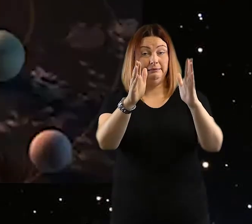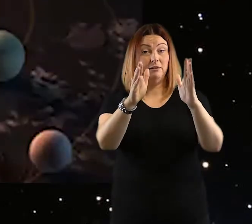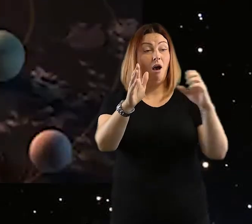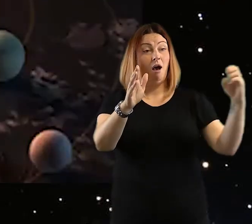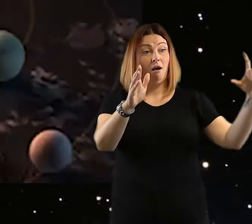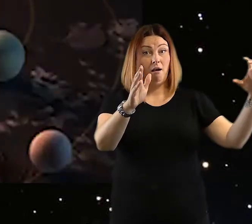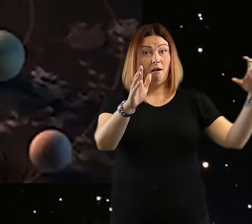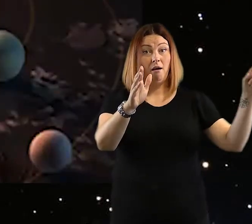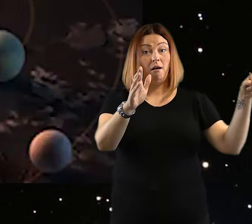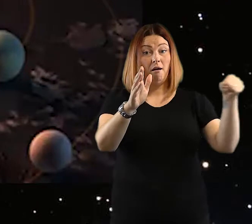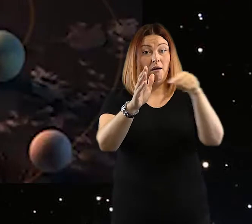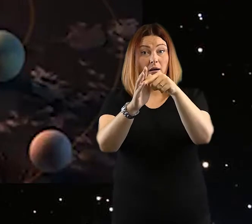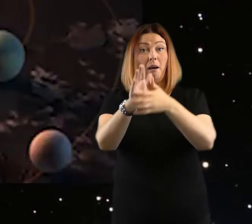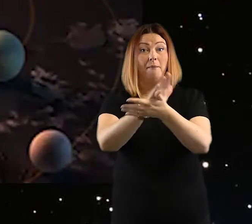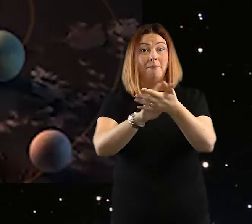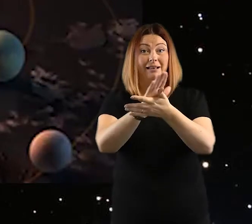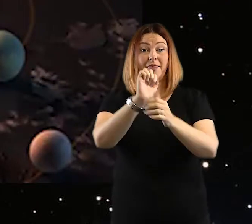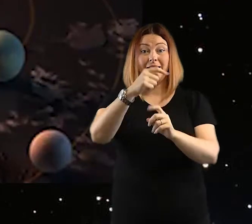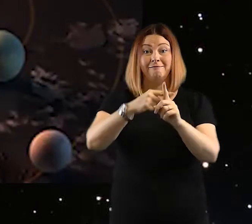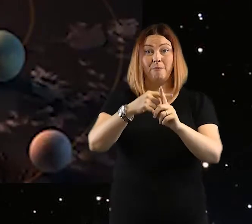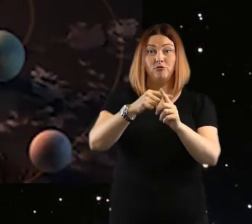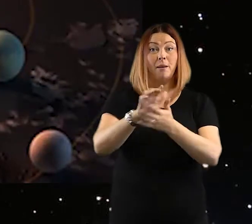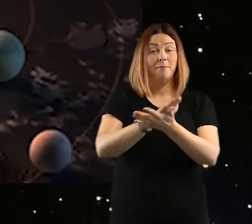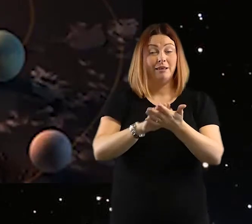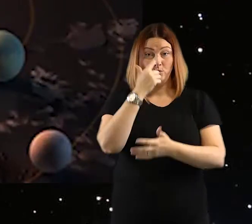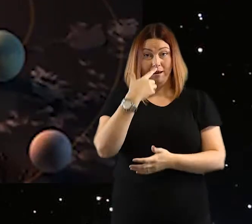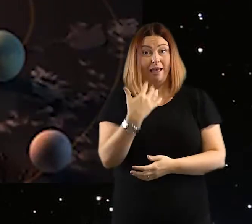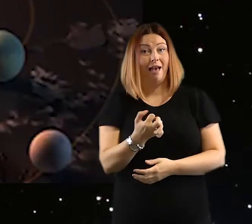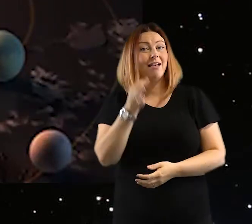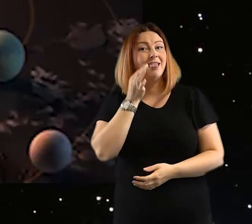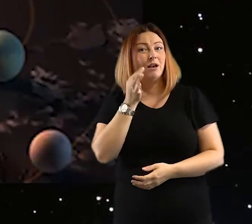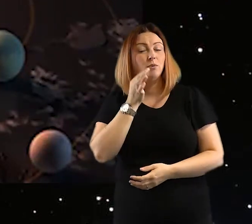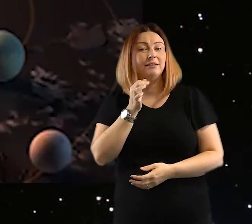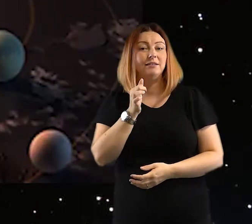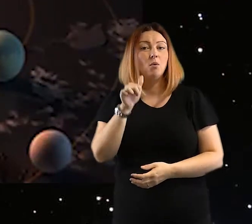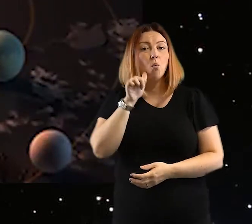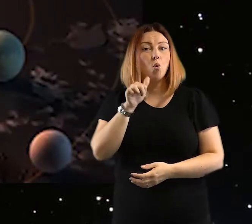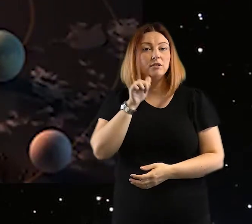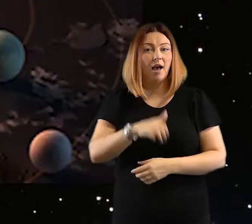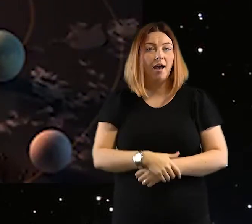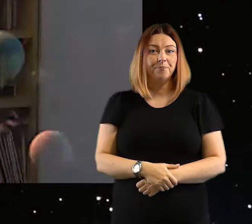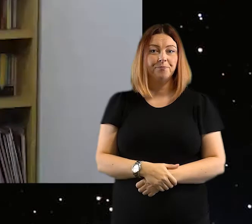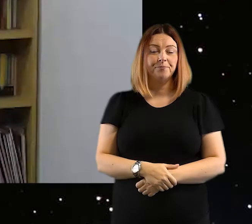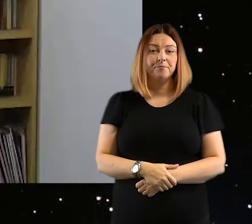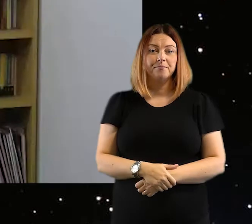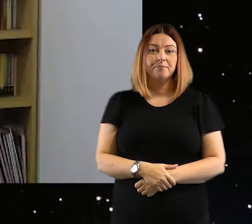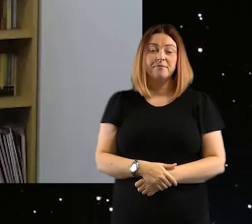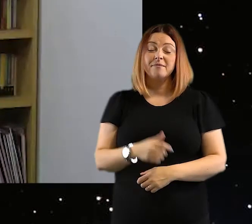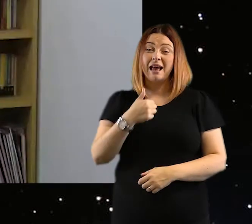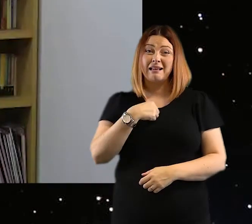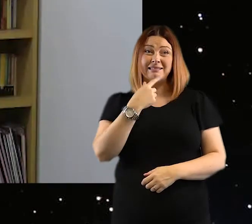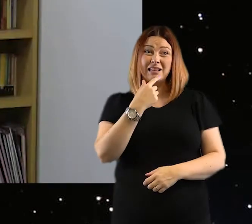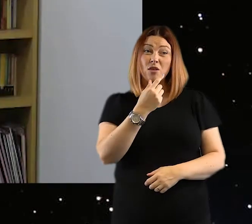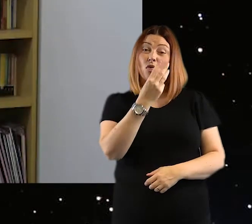of the planets are in what we call the habitable zone. So the temperature is such that it would be conducive to liquid water. Now I say at least